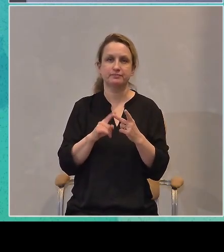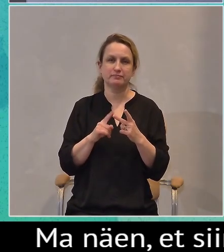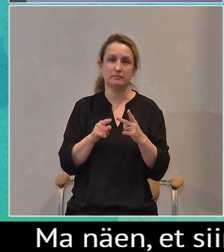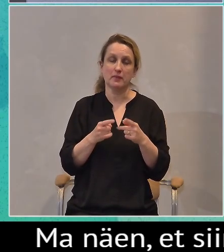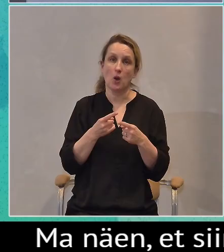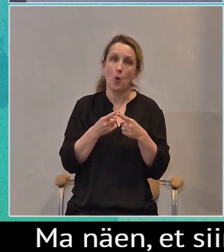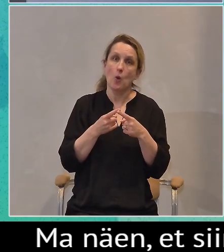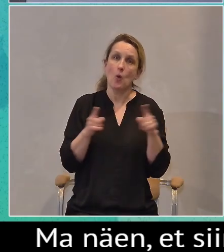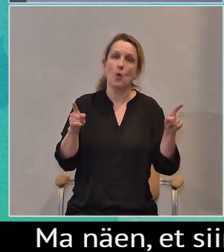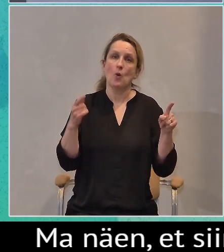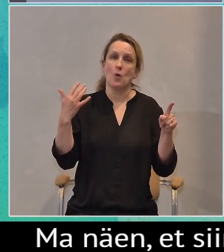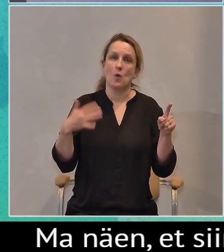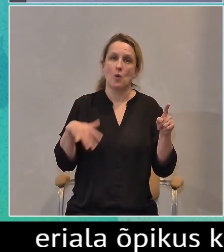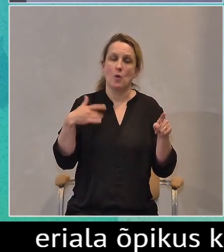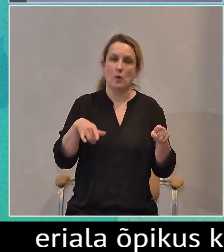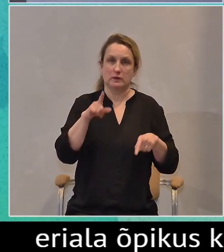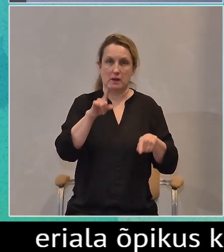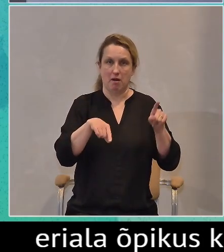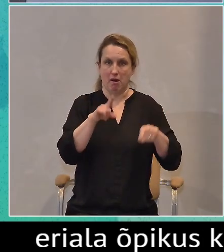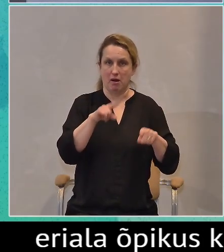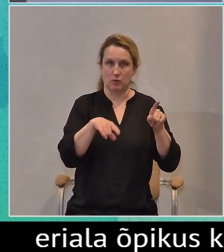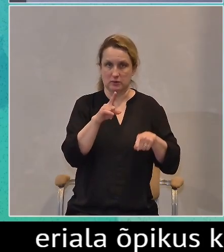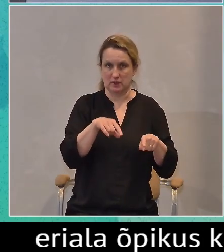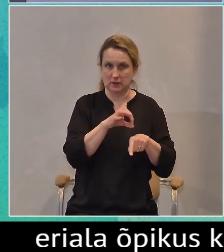diseases common in Europe.